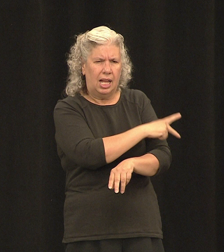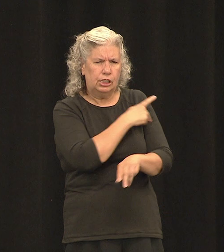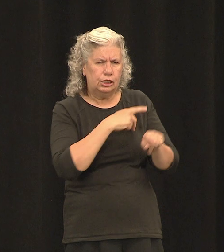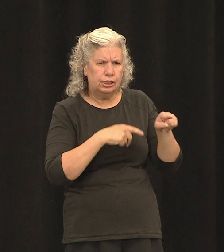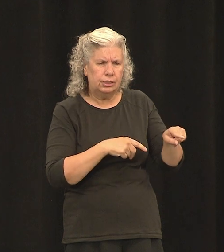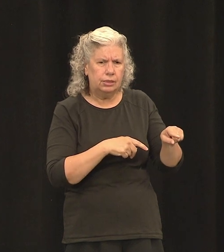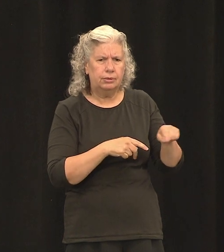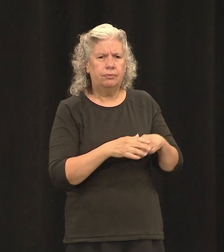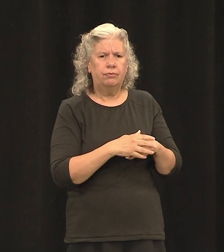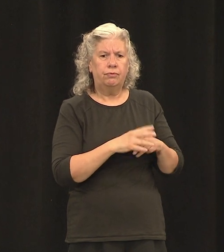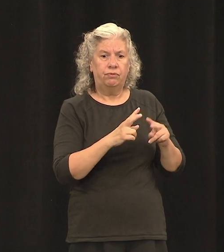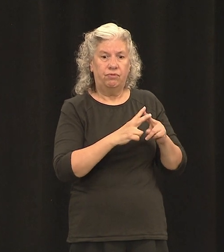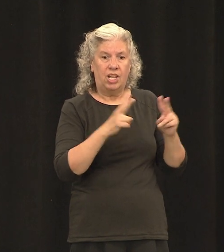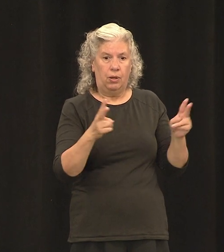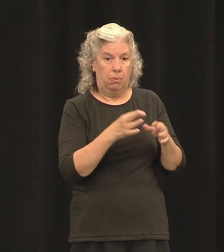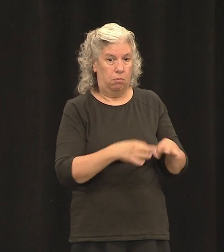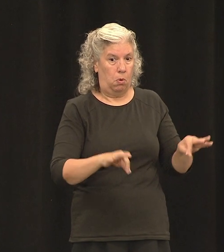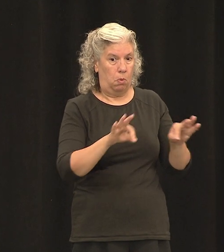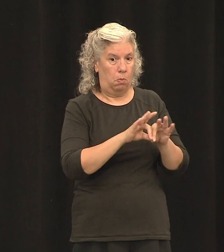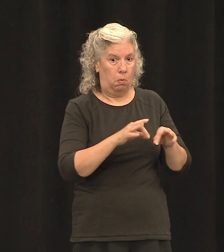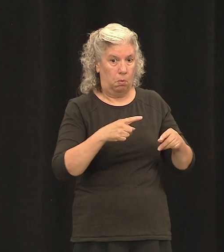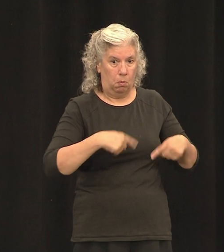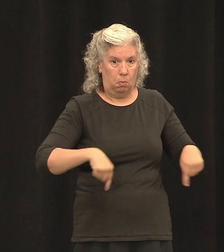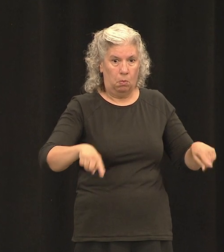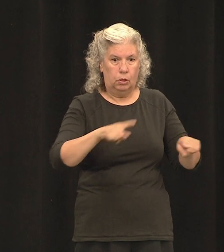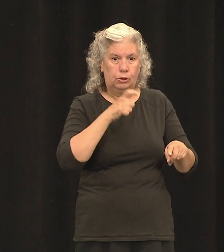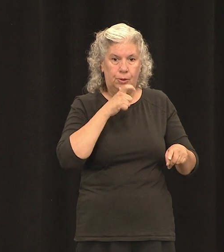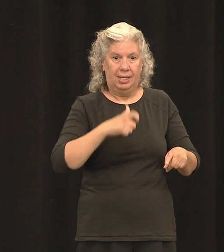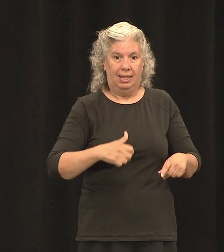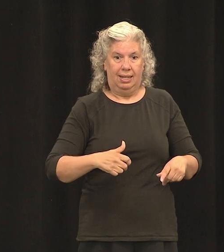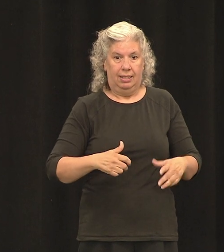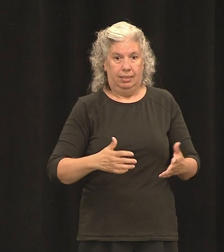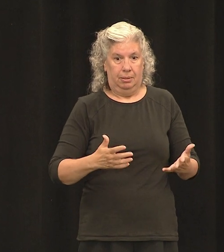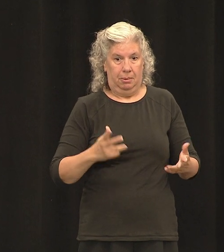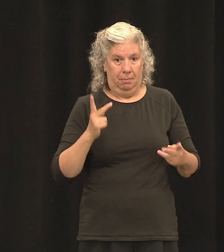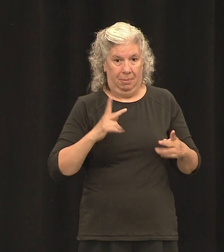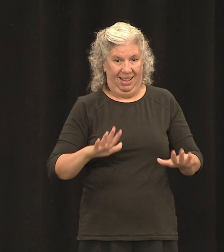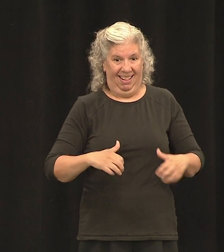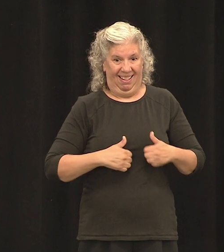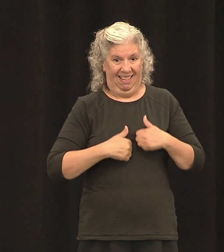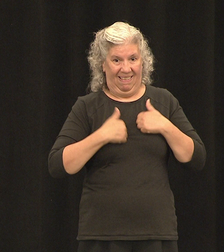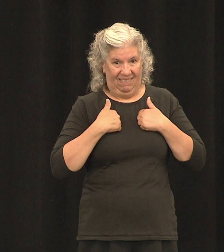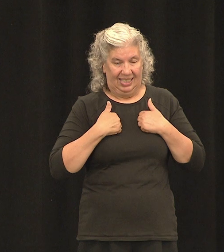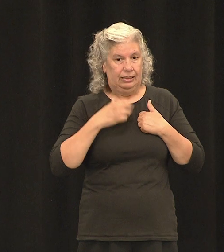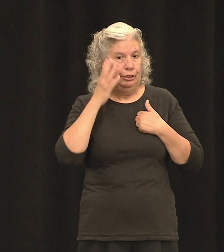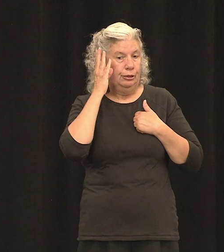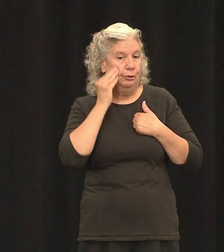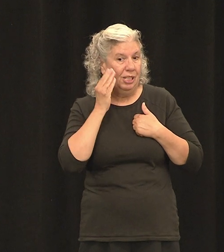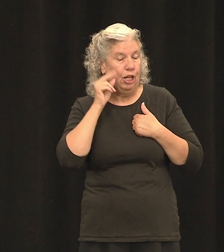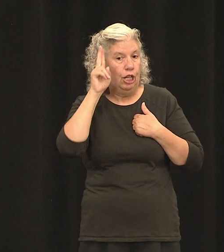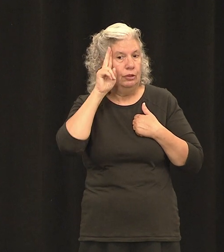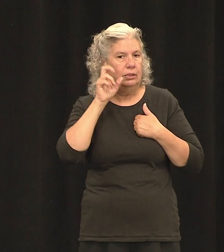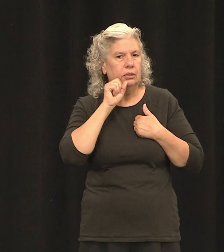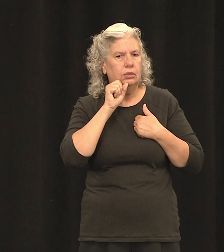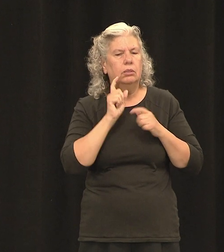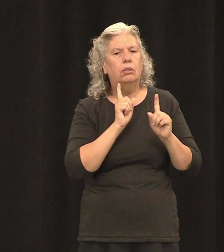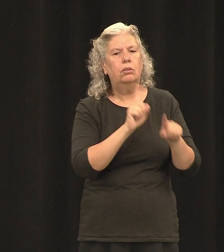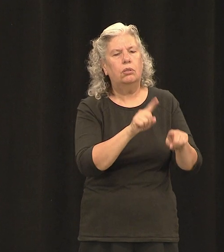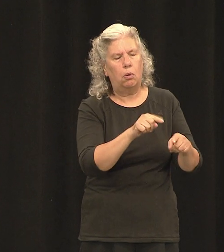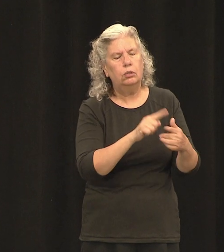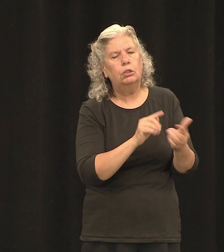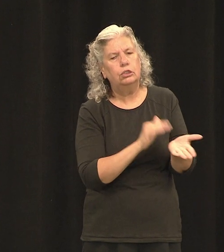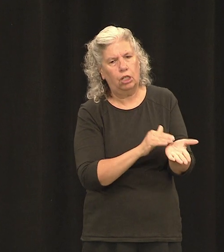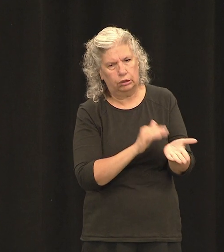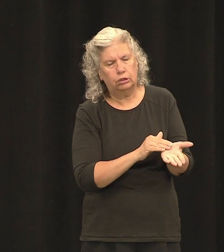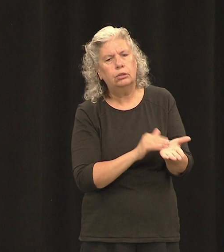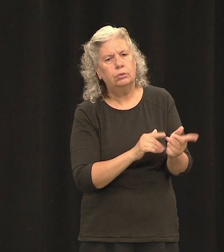those of you individuals living with Usher syndrome to see your doctors. We learn about the symptoms that you